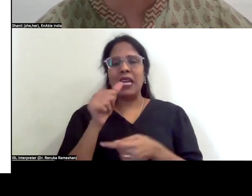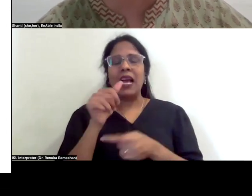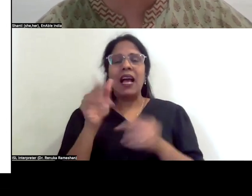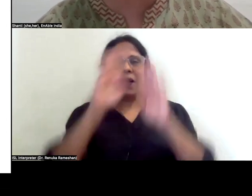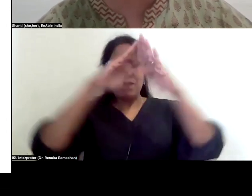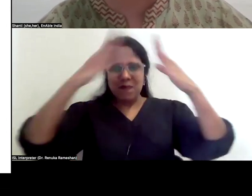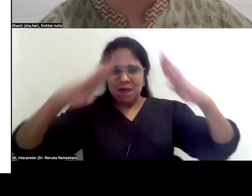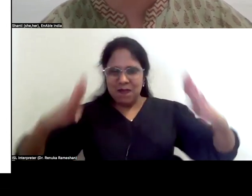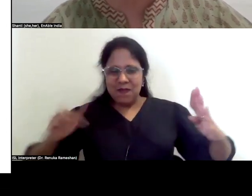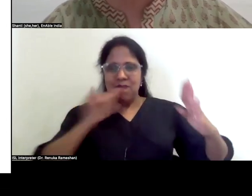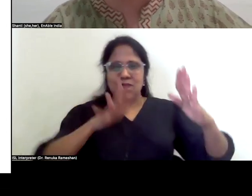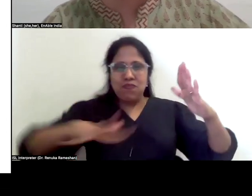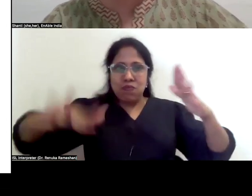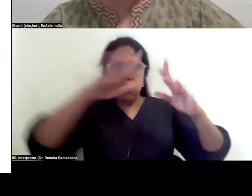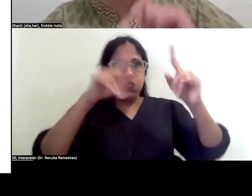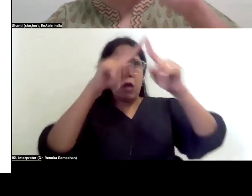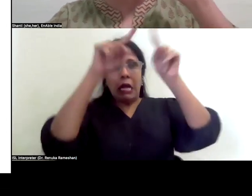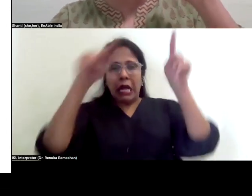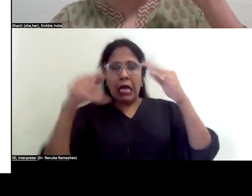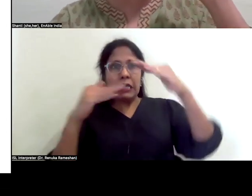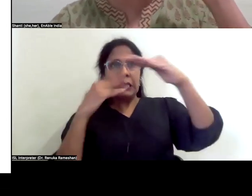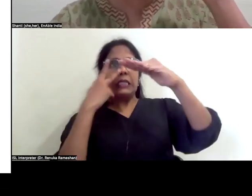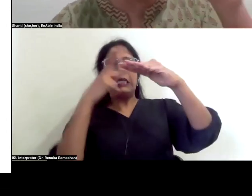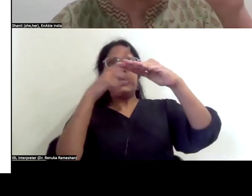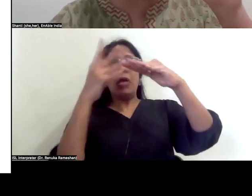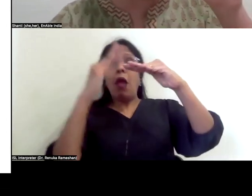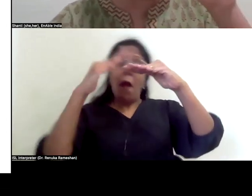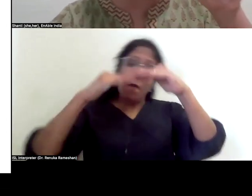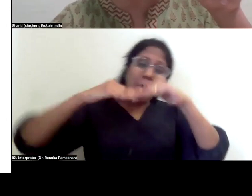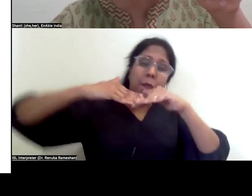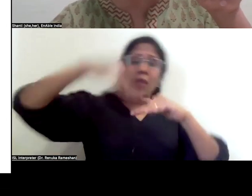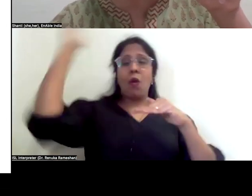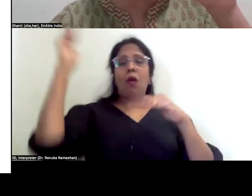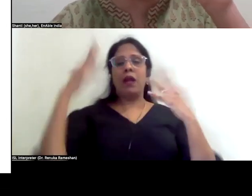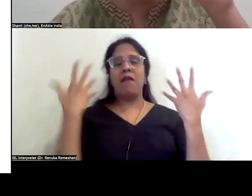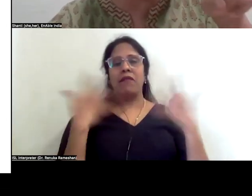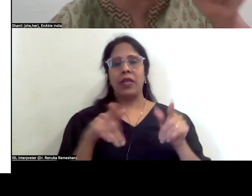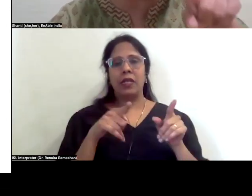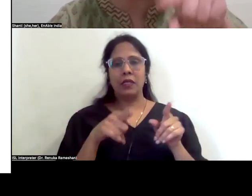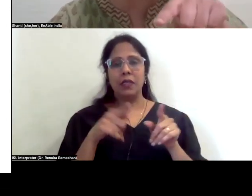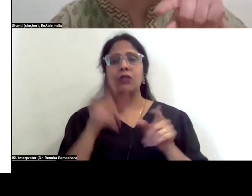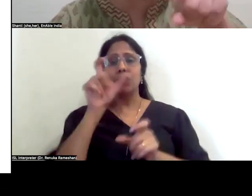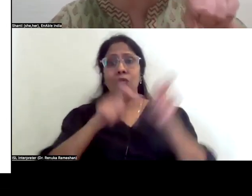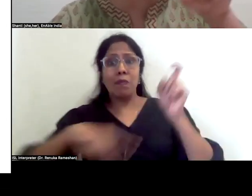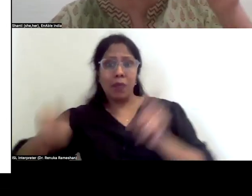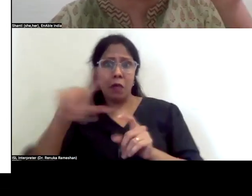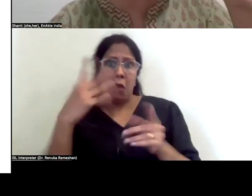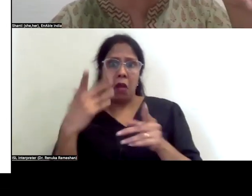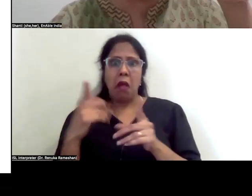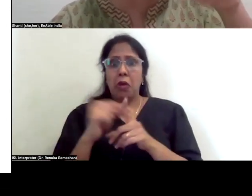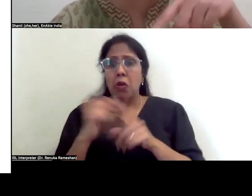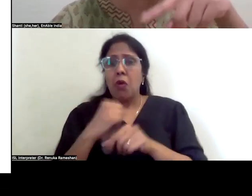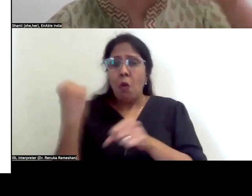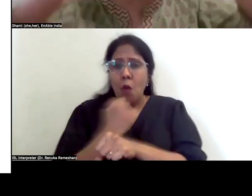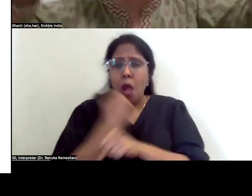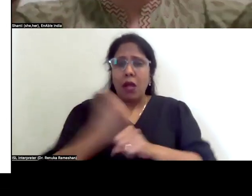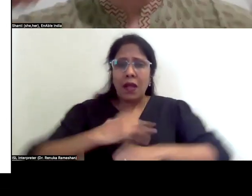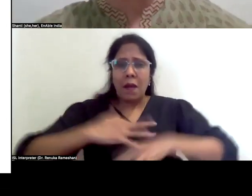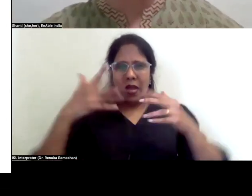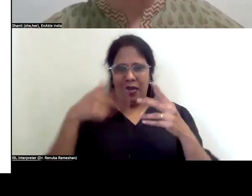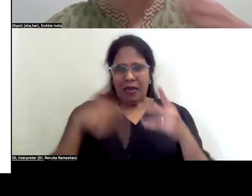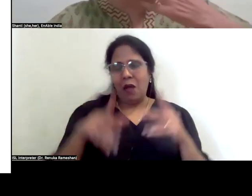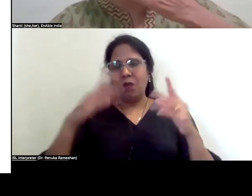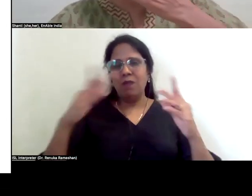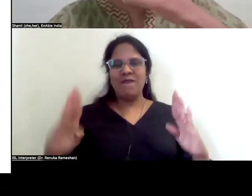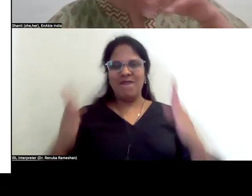at only that. Okay. And today, I think you out there who have already done many of these things said in this